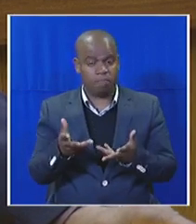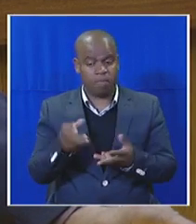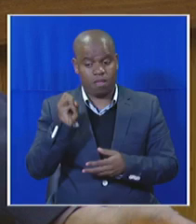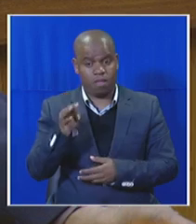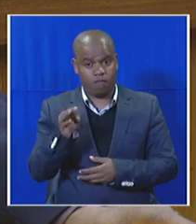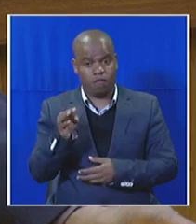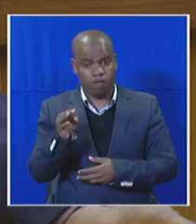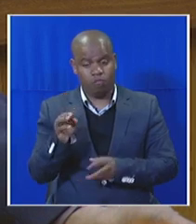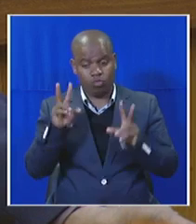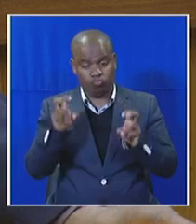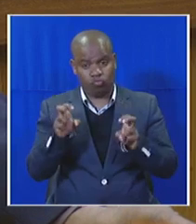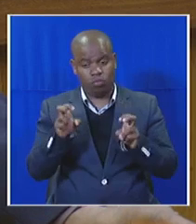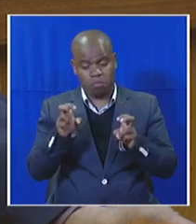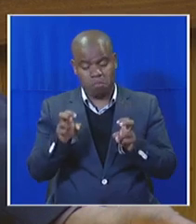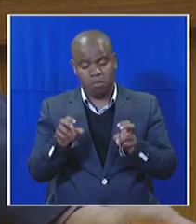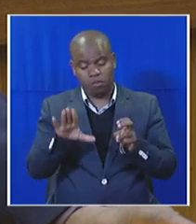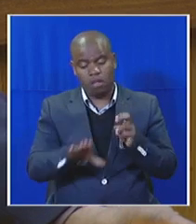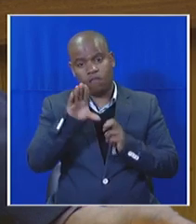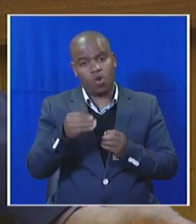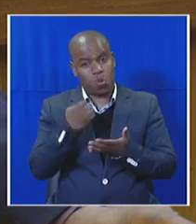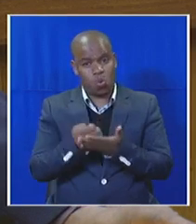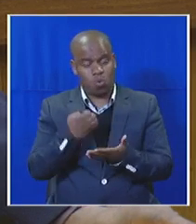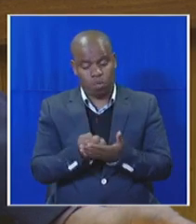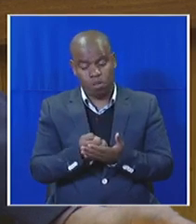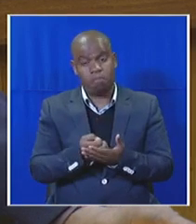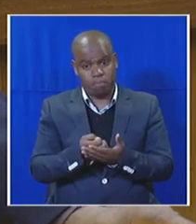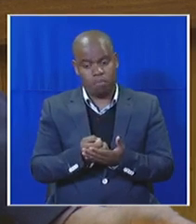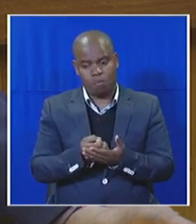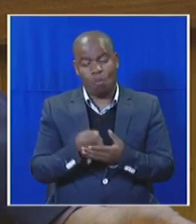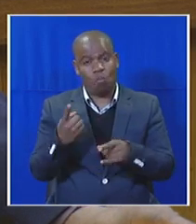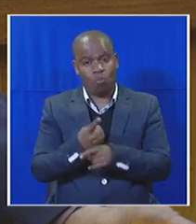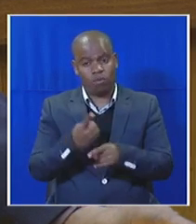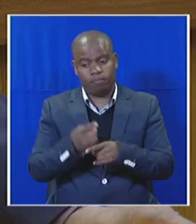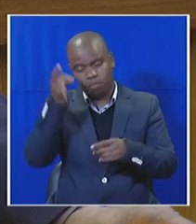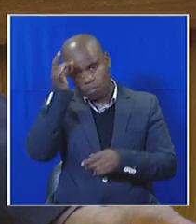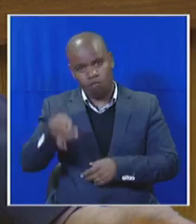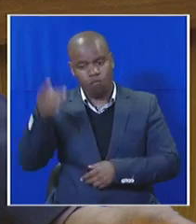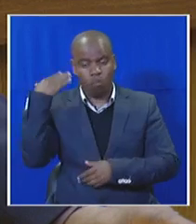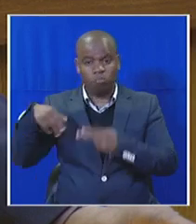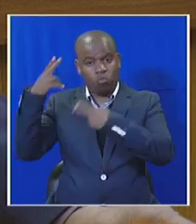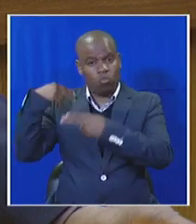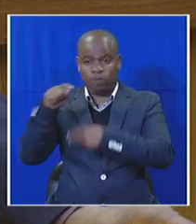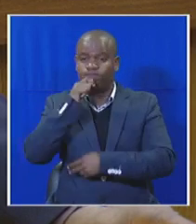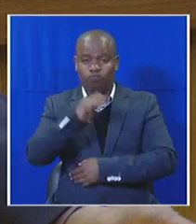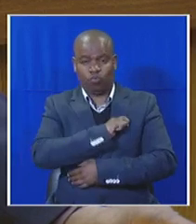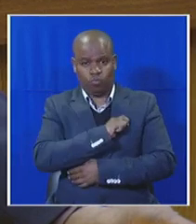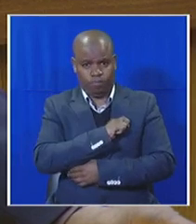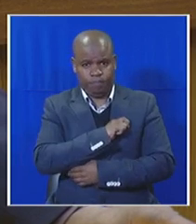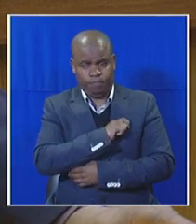about the economy in South Africa, forget historical facts.